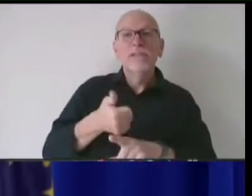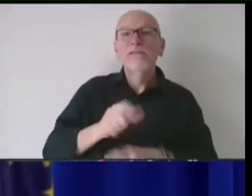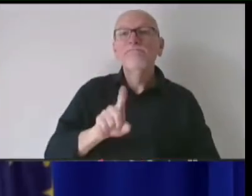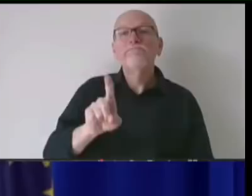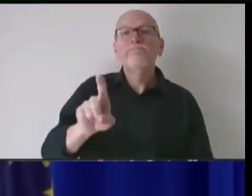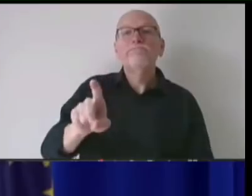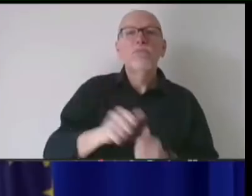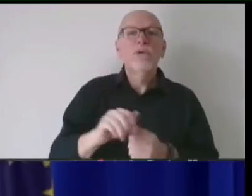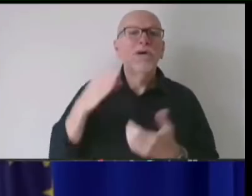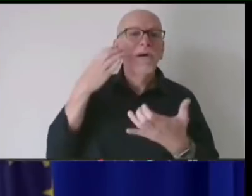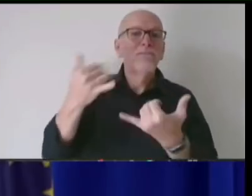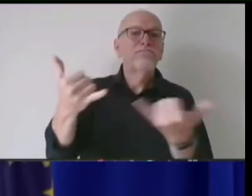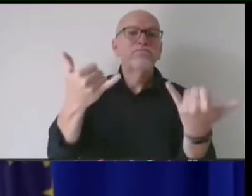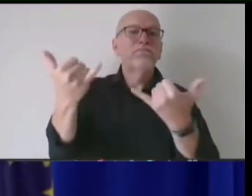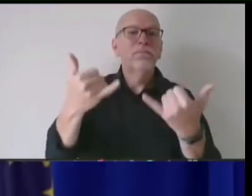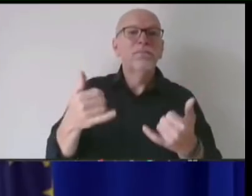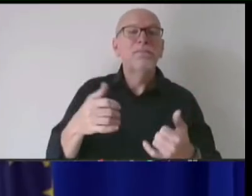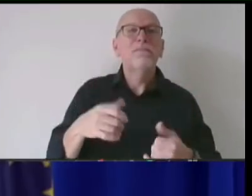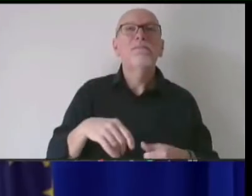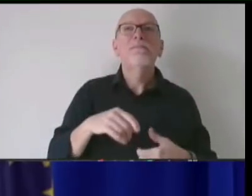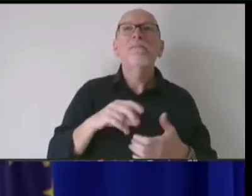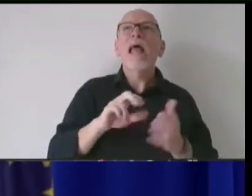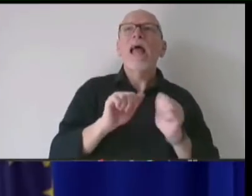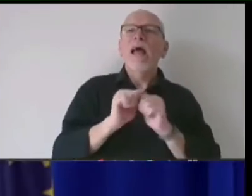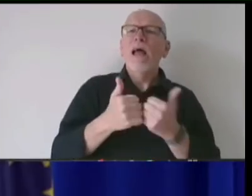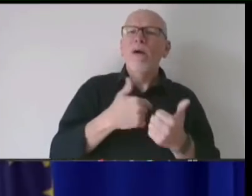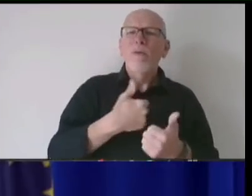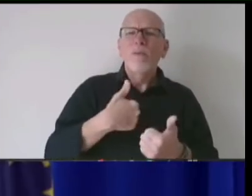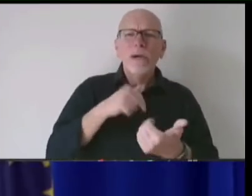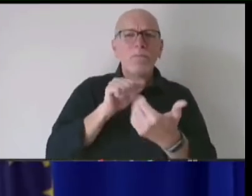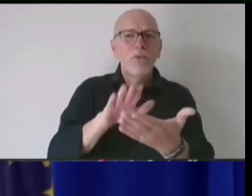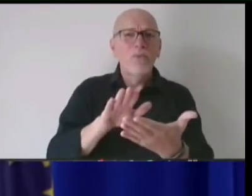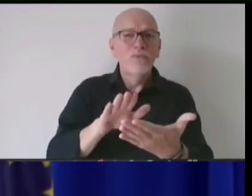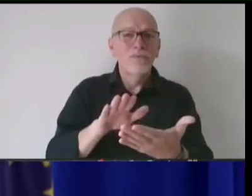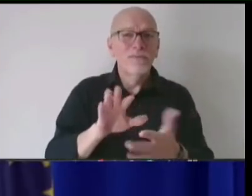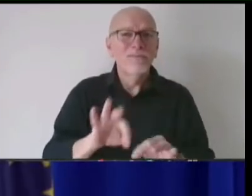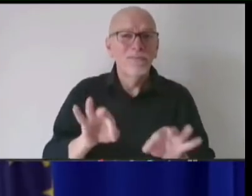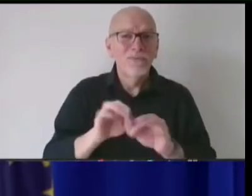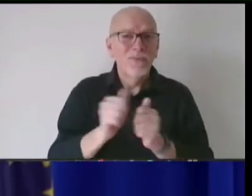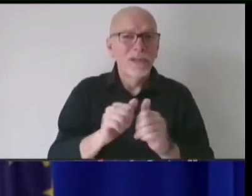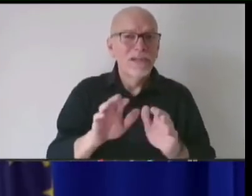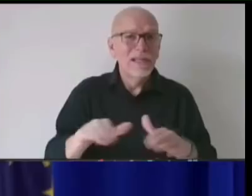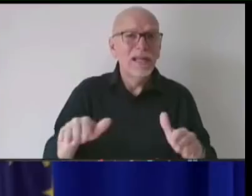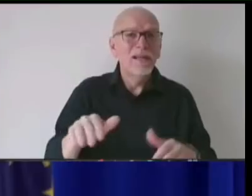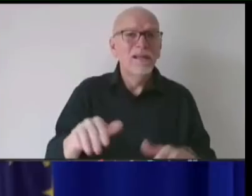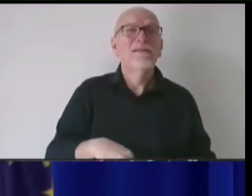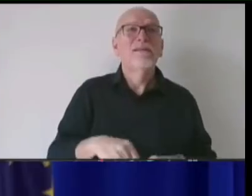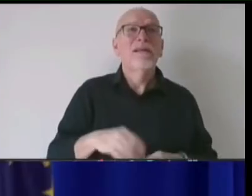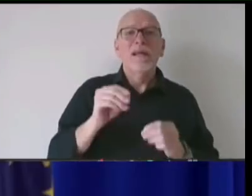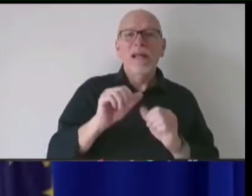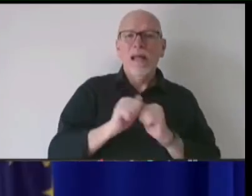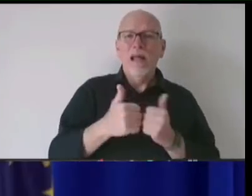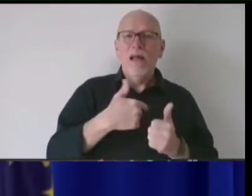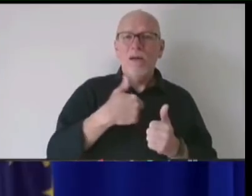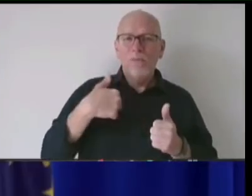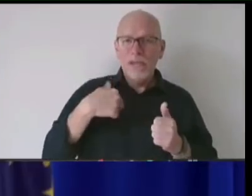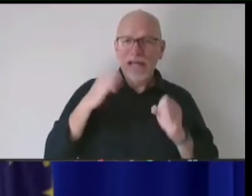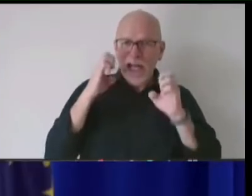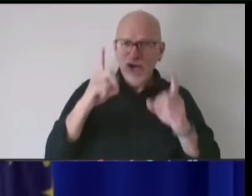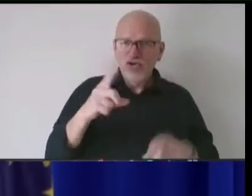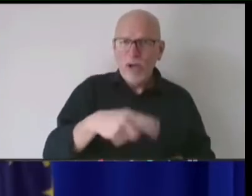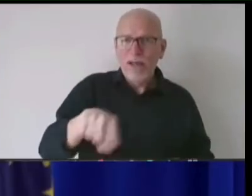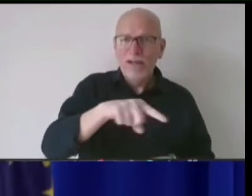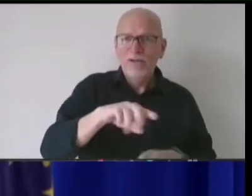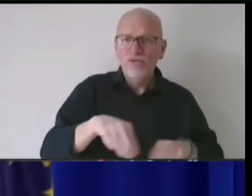cousins. So it is about how we approach this with our kids and how we educate them about it